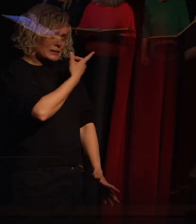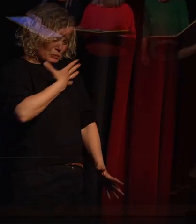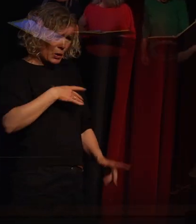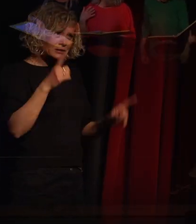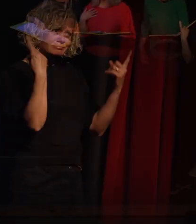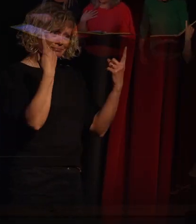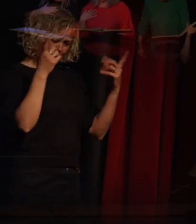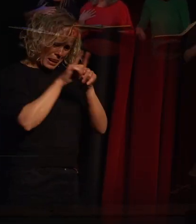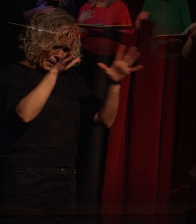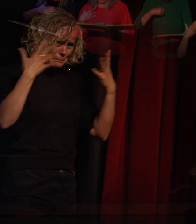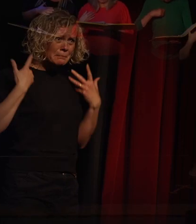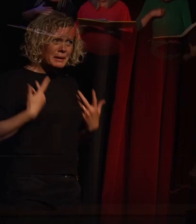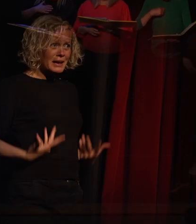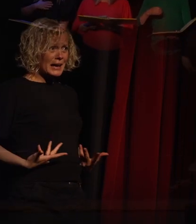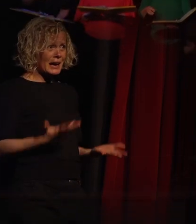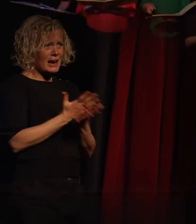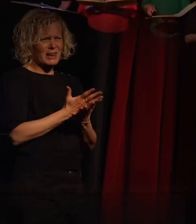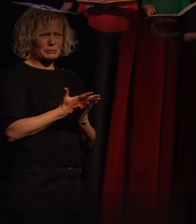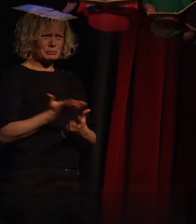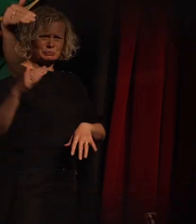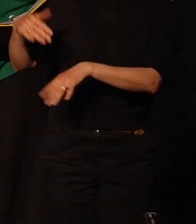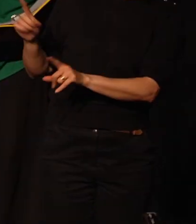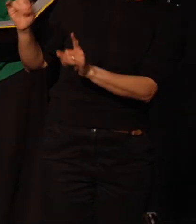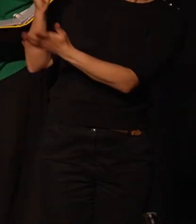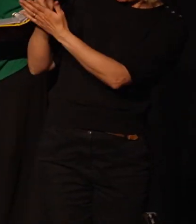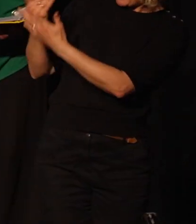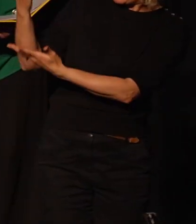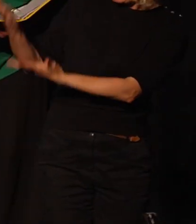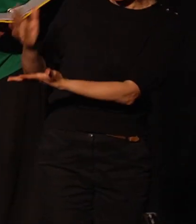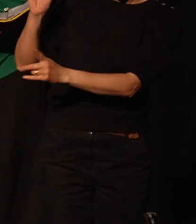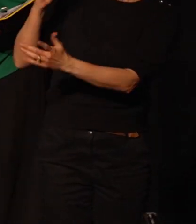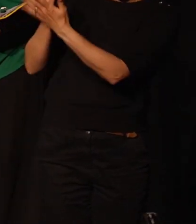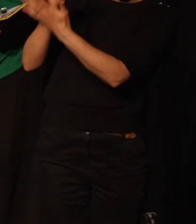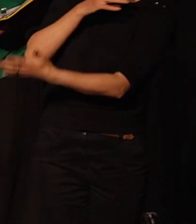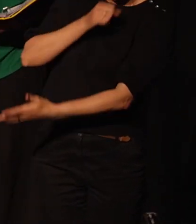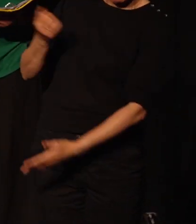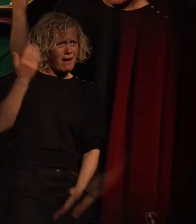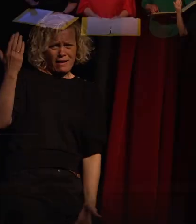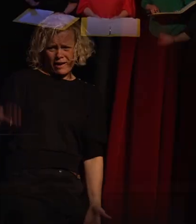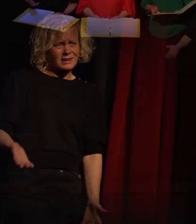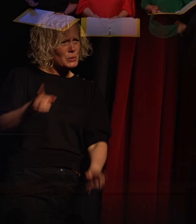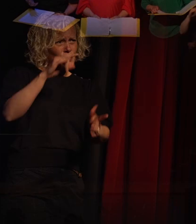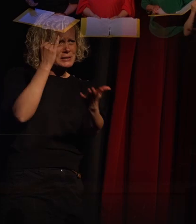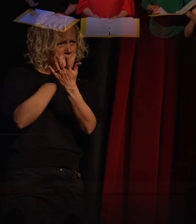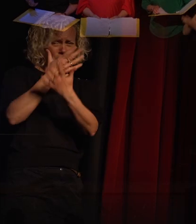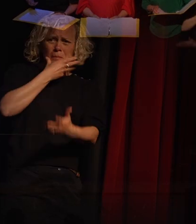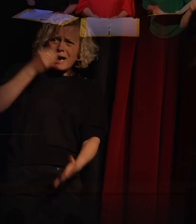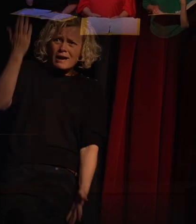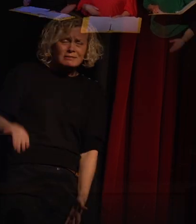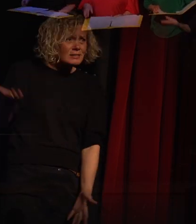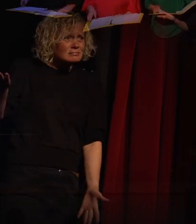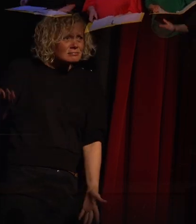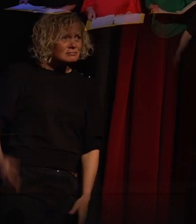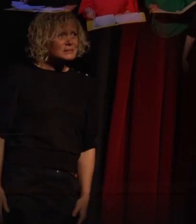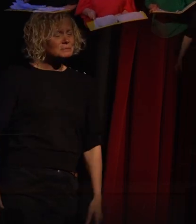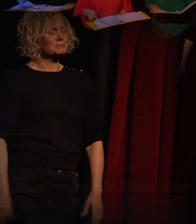prefer a girl who's merely me? What's the matter with the man? What's the matter with the man? What's the matter with the man? What's the matter with the man?